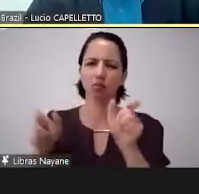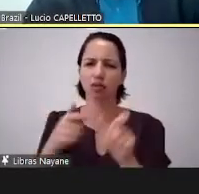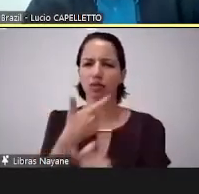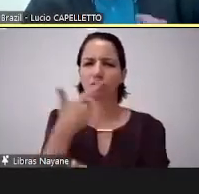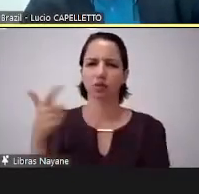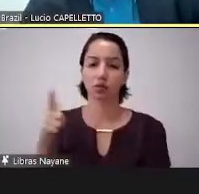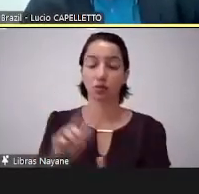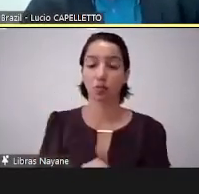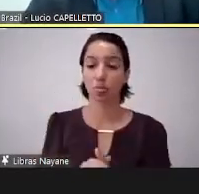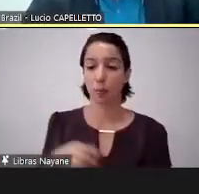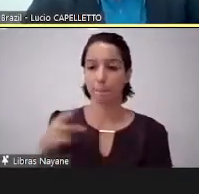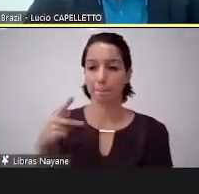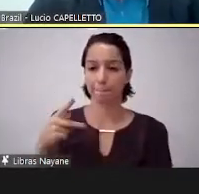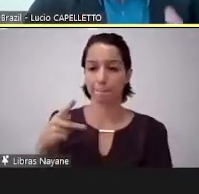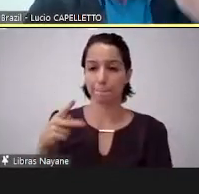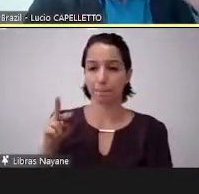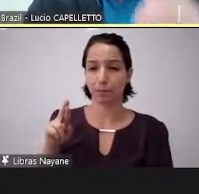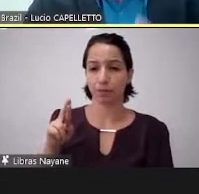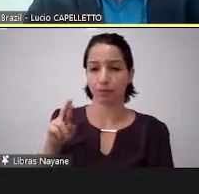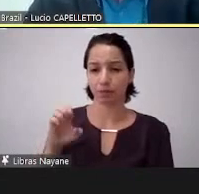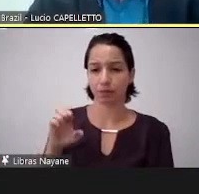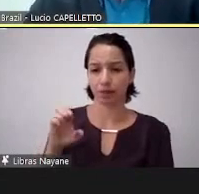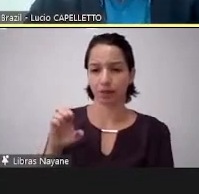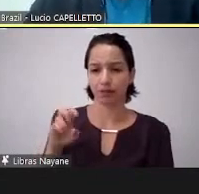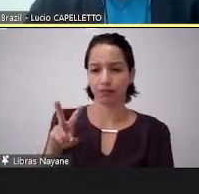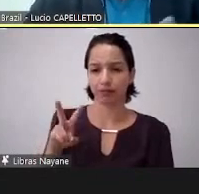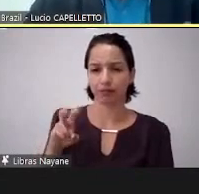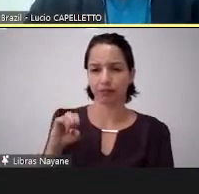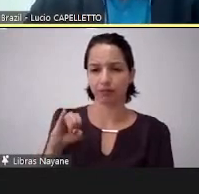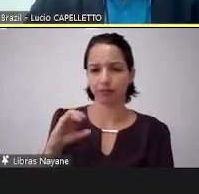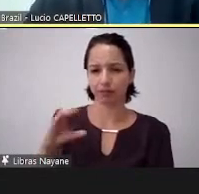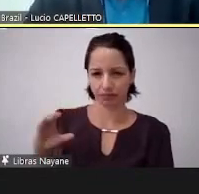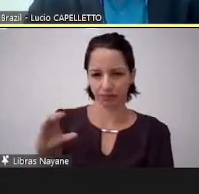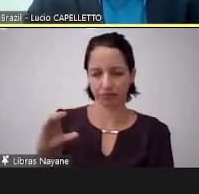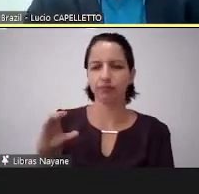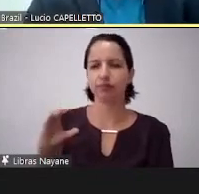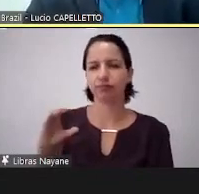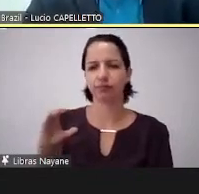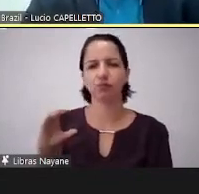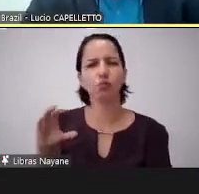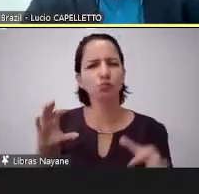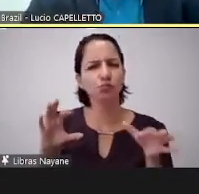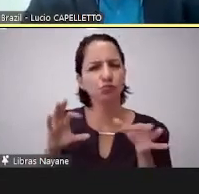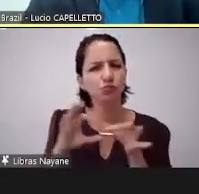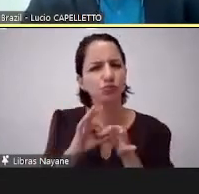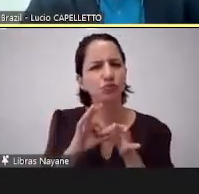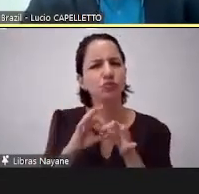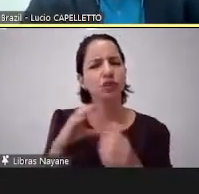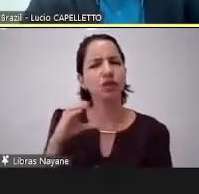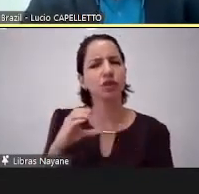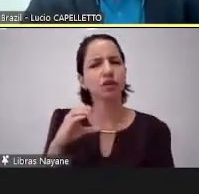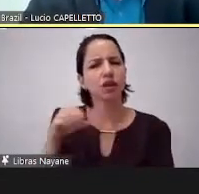especially from abroad. But Vicky, within this framework,